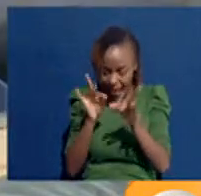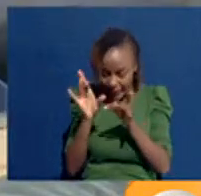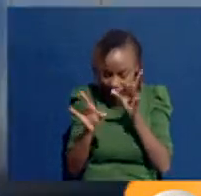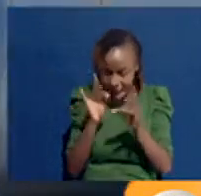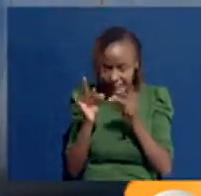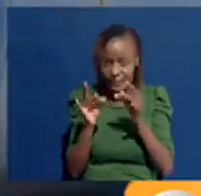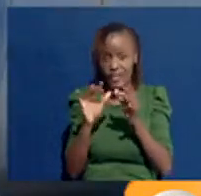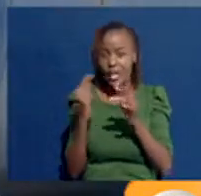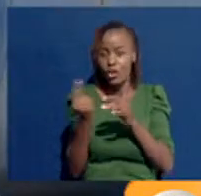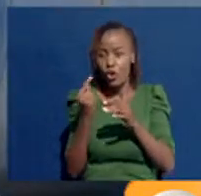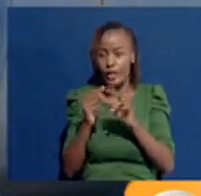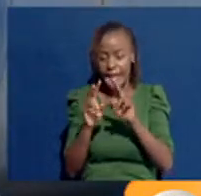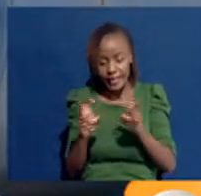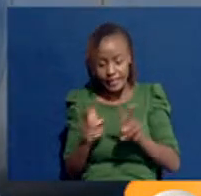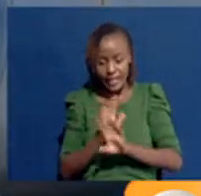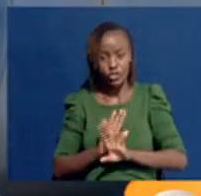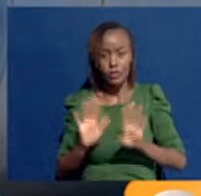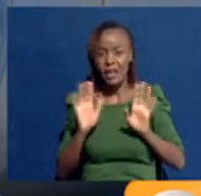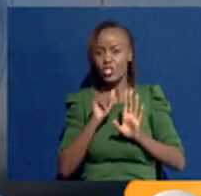extraction.